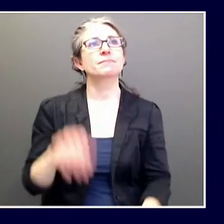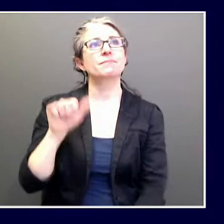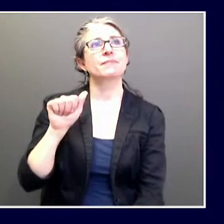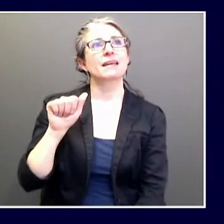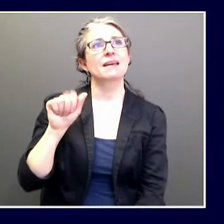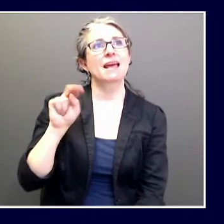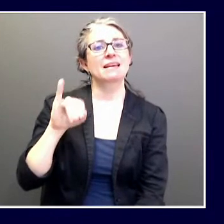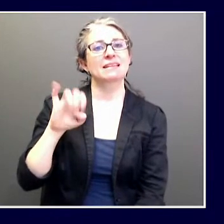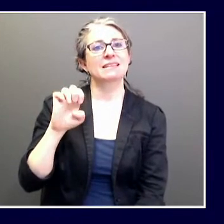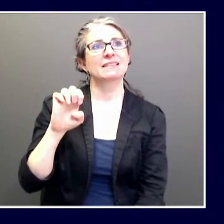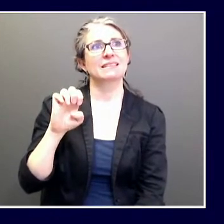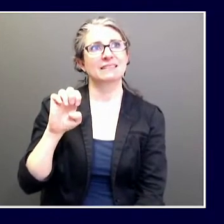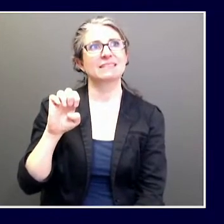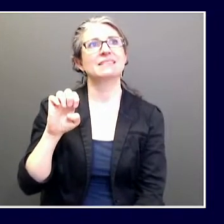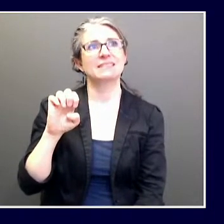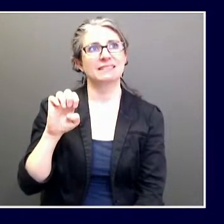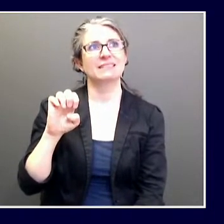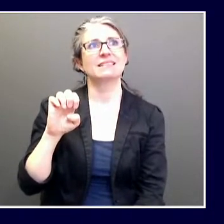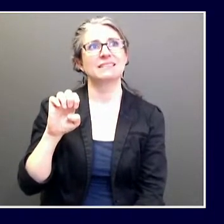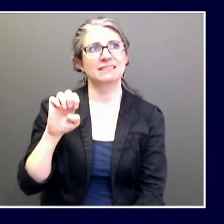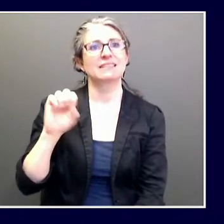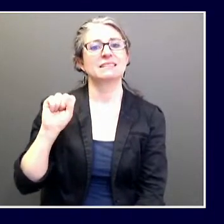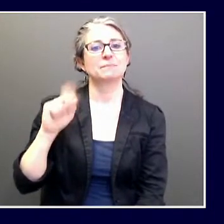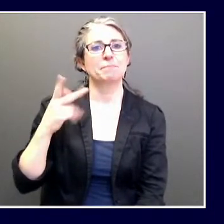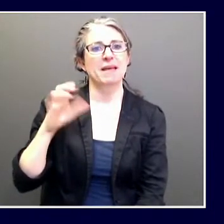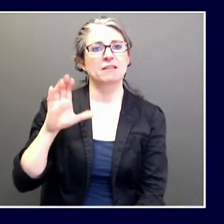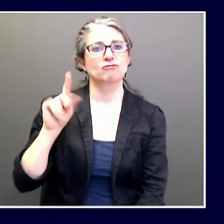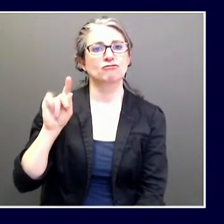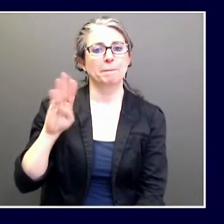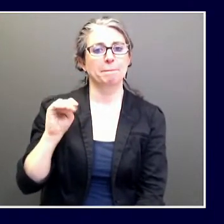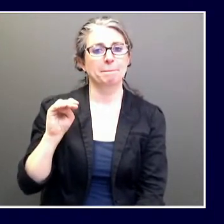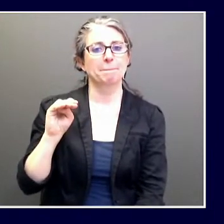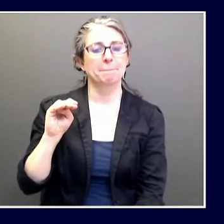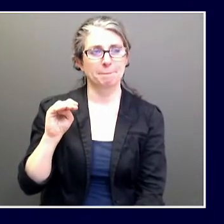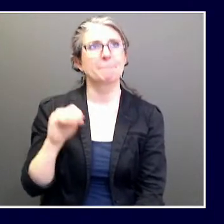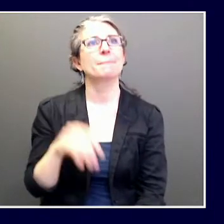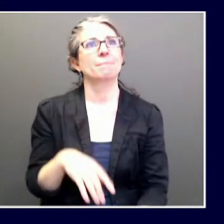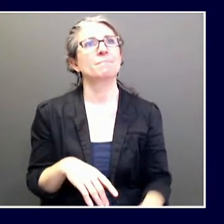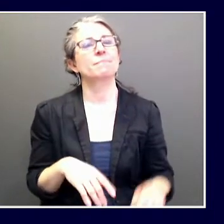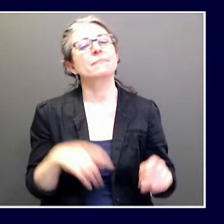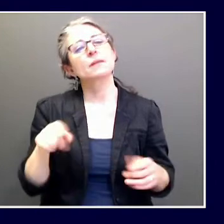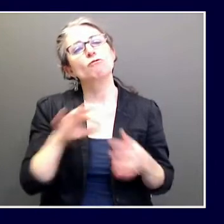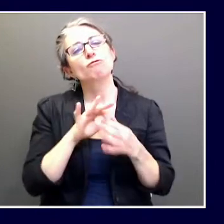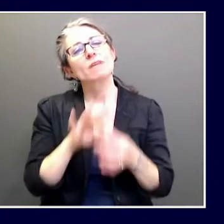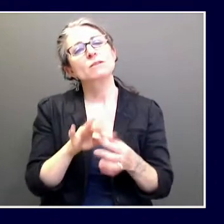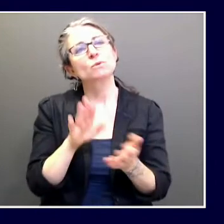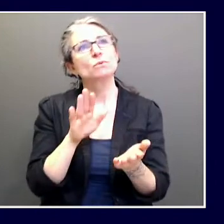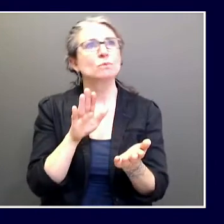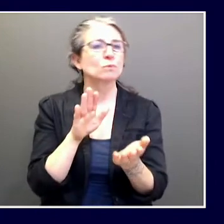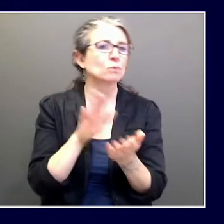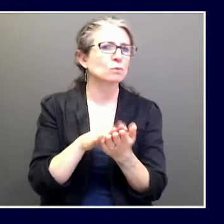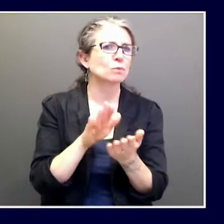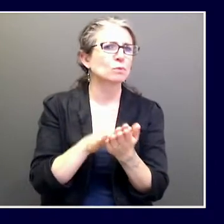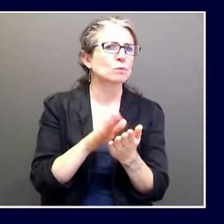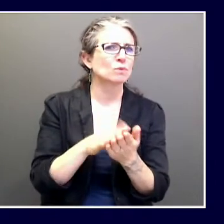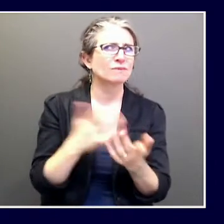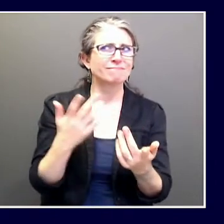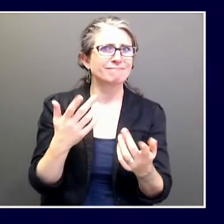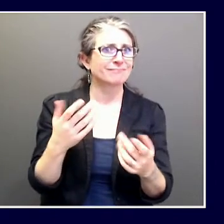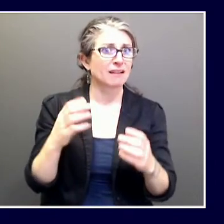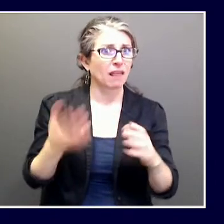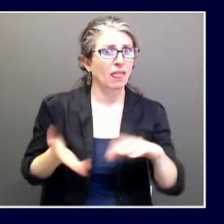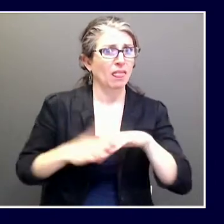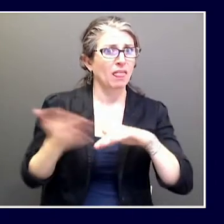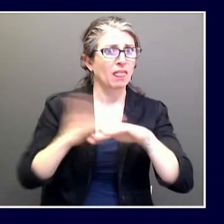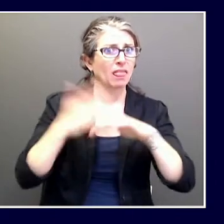Hi, thanks for taking my question. This is also sort of pursuant to the school spike that we saw from the holiday break. What does the state